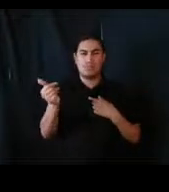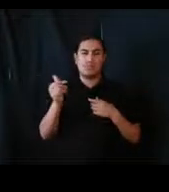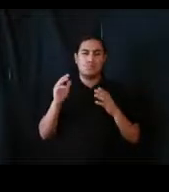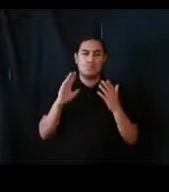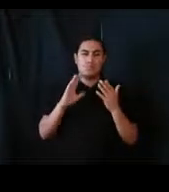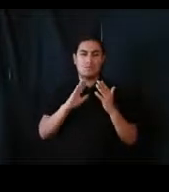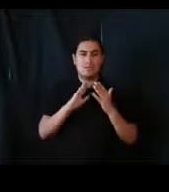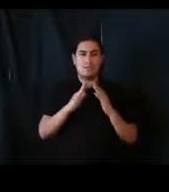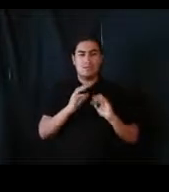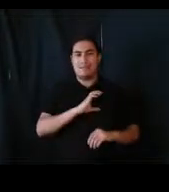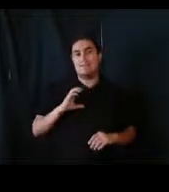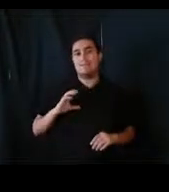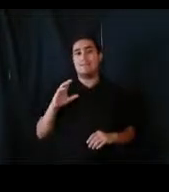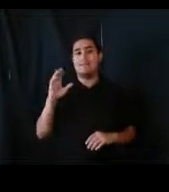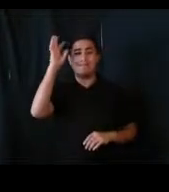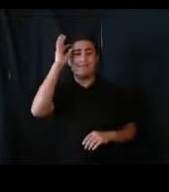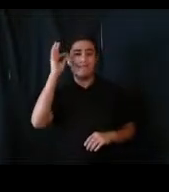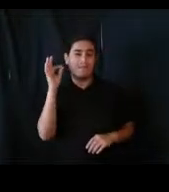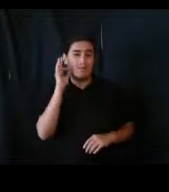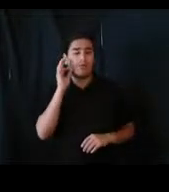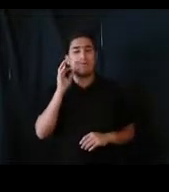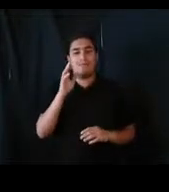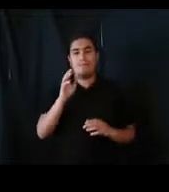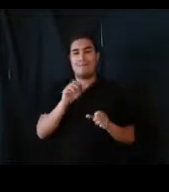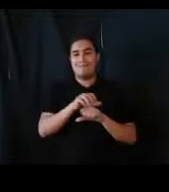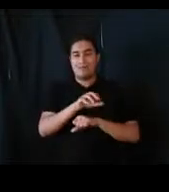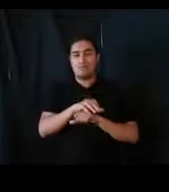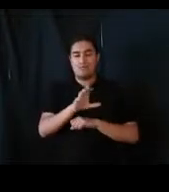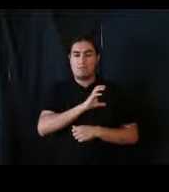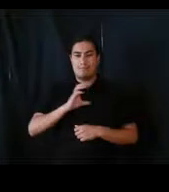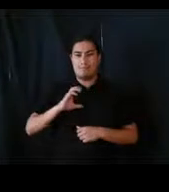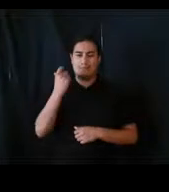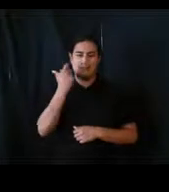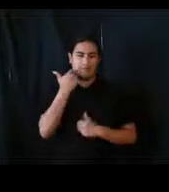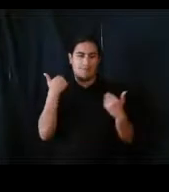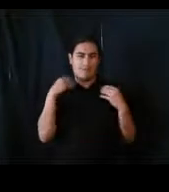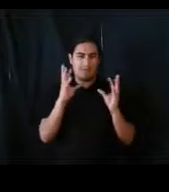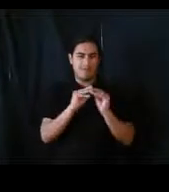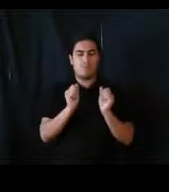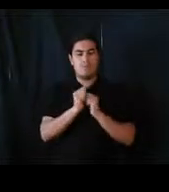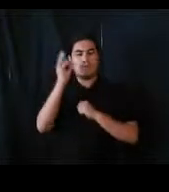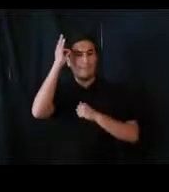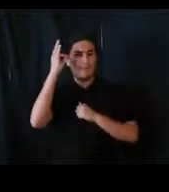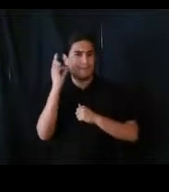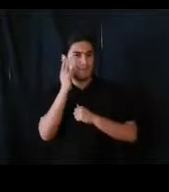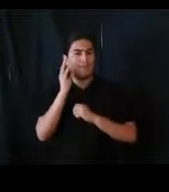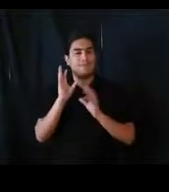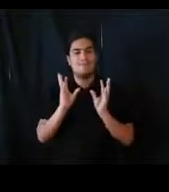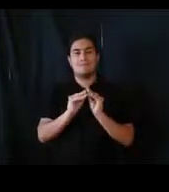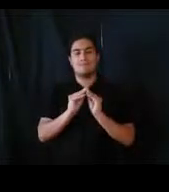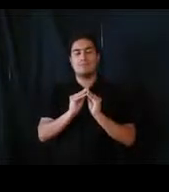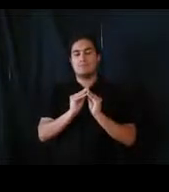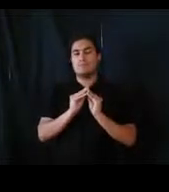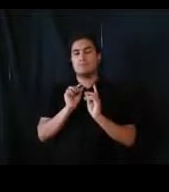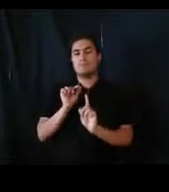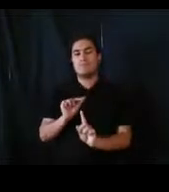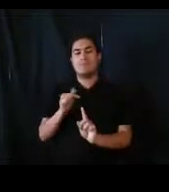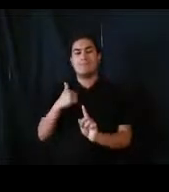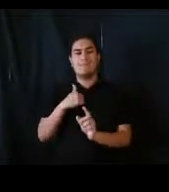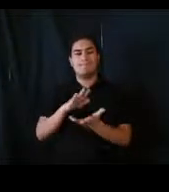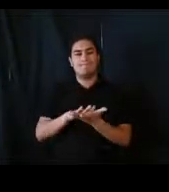the native american advisory committee is another one there was just a meeting with the native american advisory committee a couple weeks ago uh i